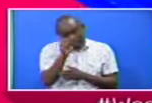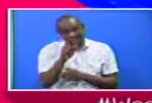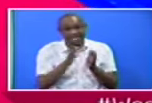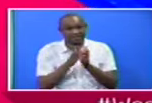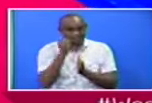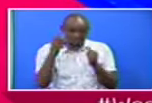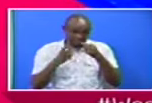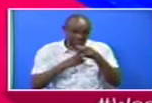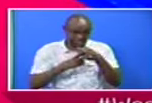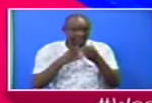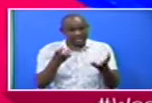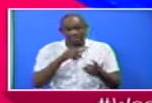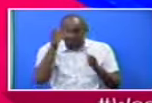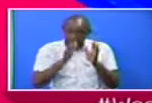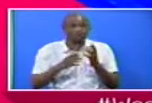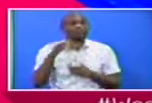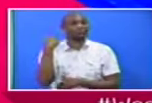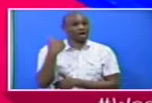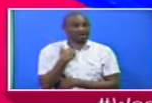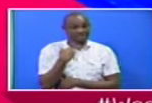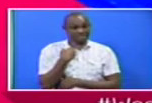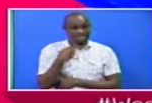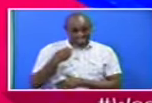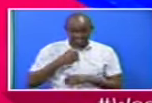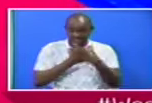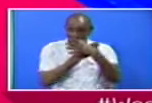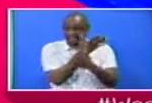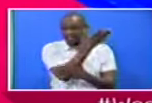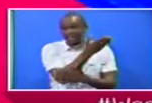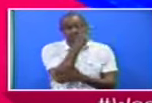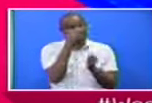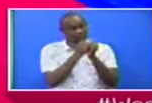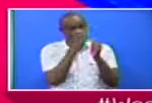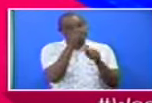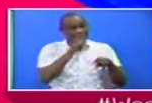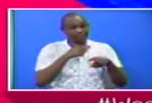2 hours, 2 minutes and 57 seconds set by fellow Kenyan Dennis Kimeto in Berlin in 2014.